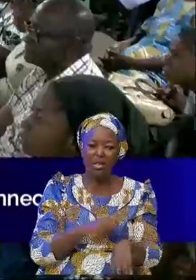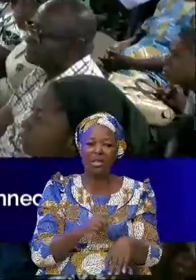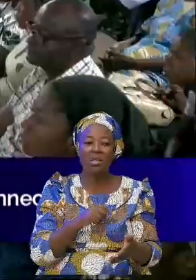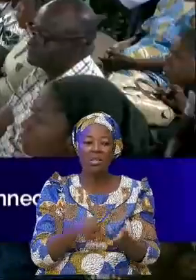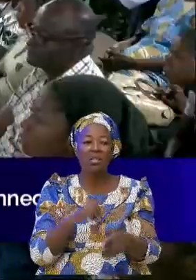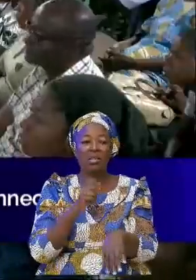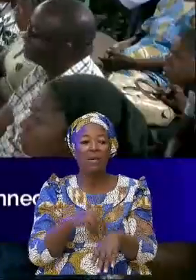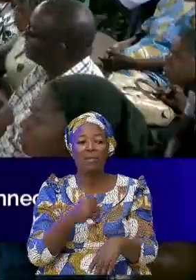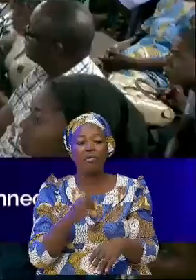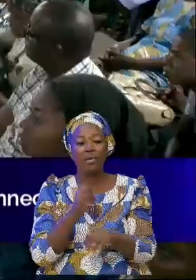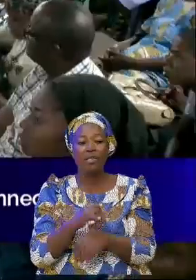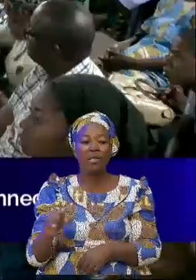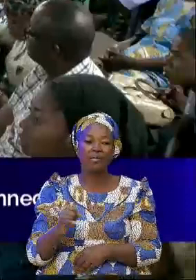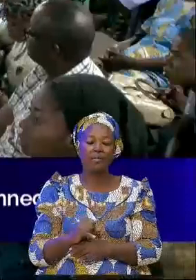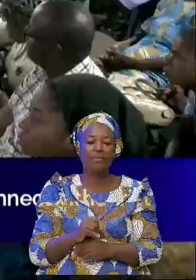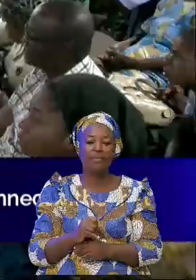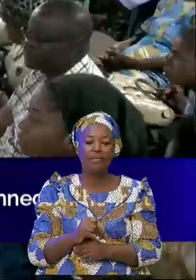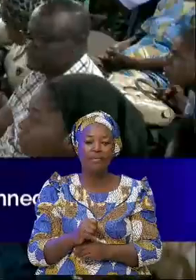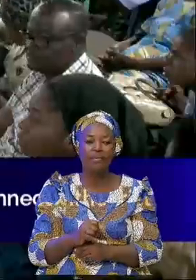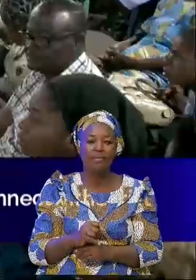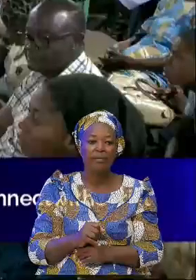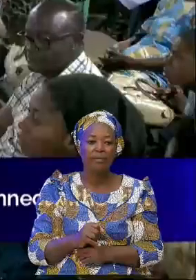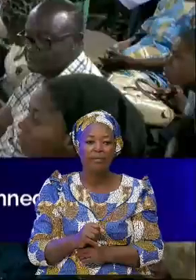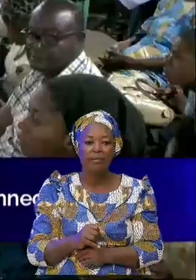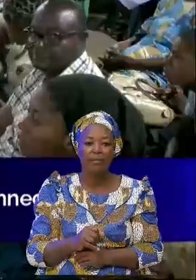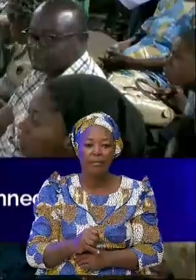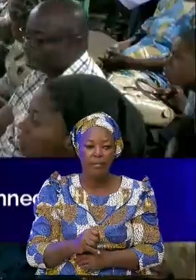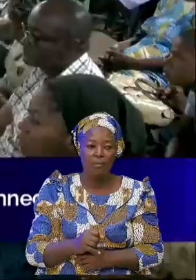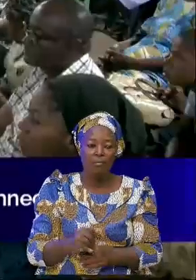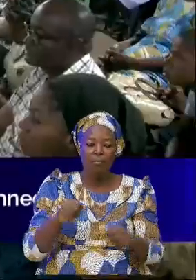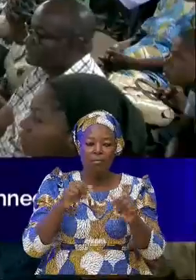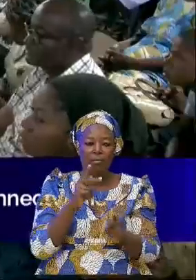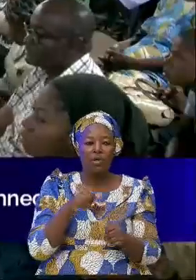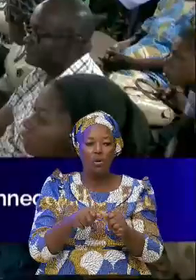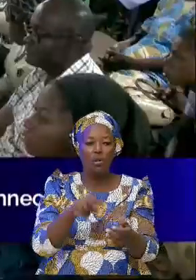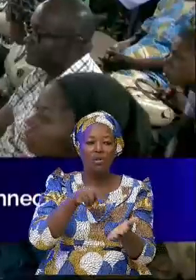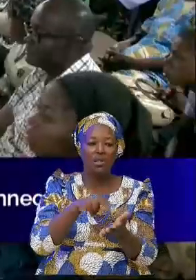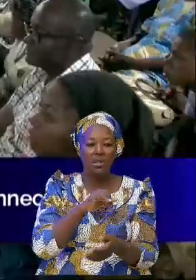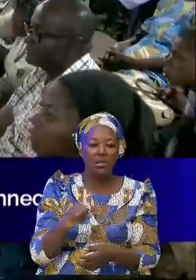come and lead us in this time of counseling.